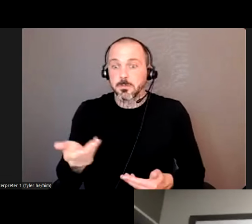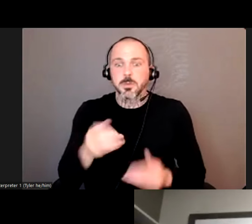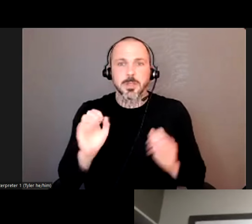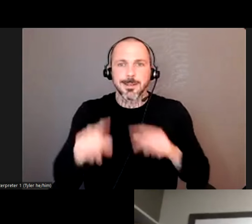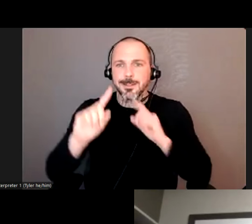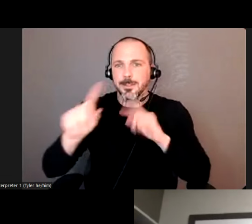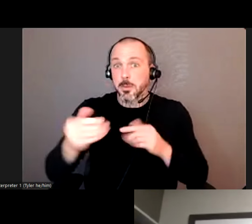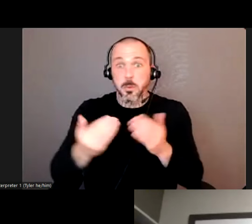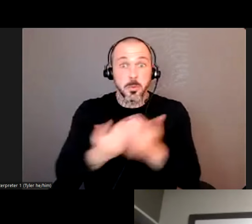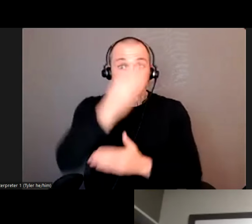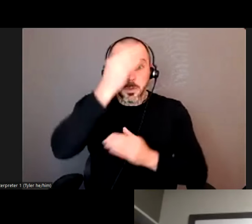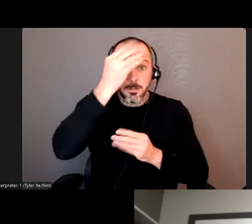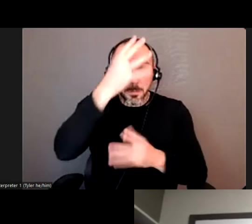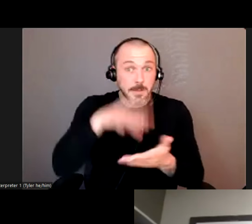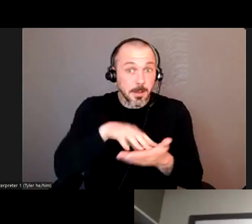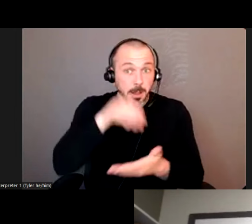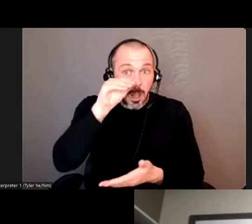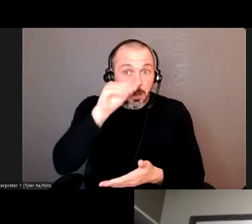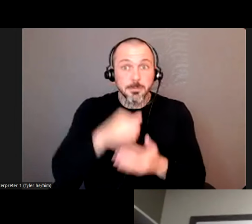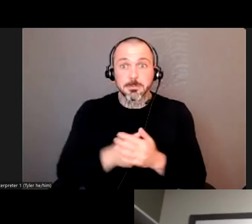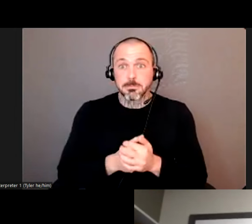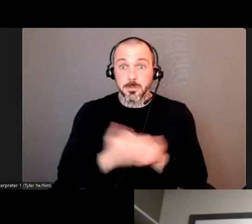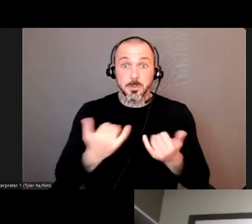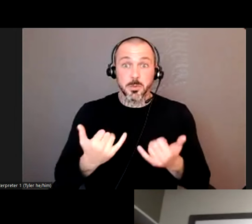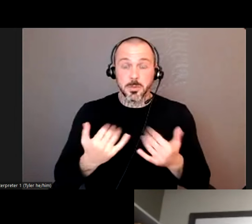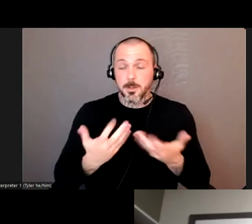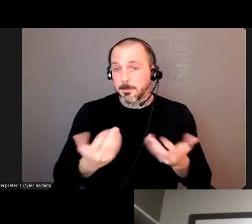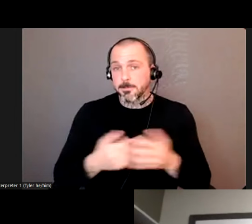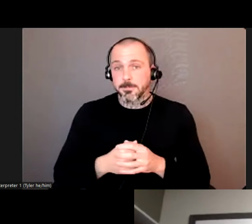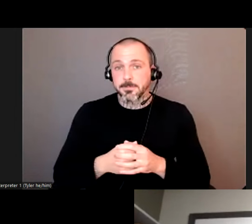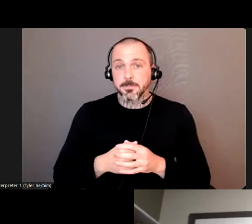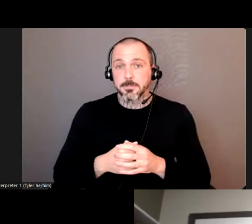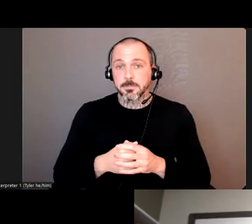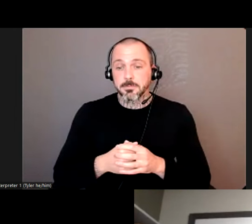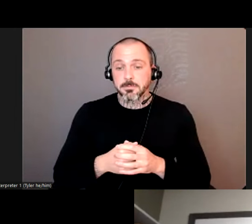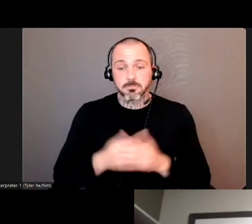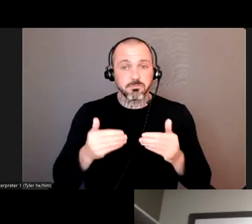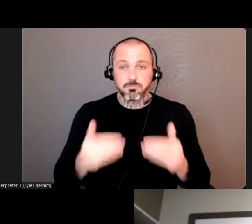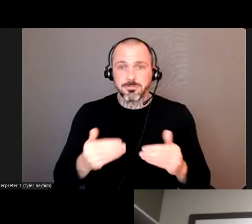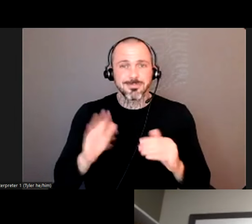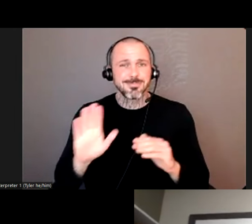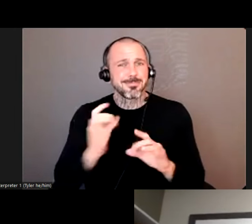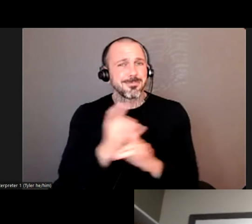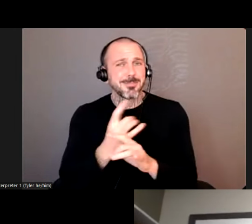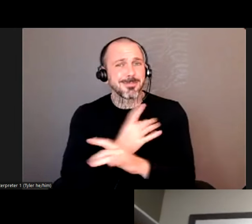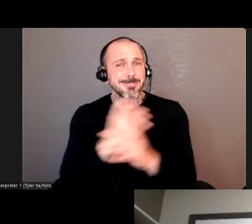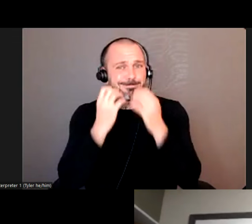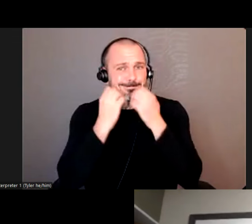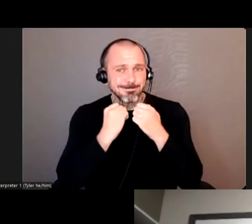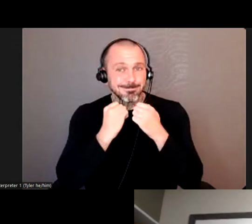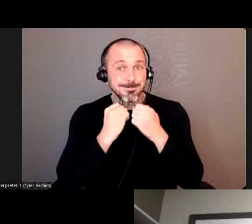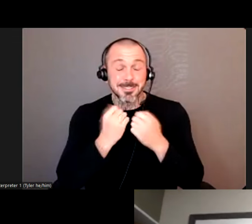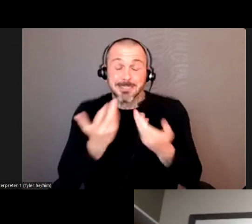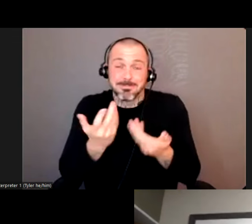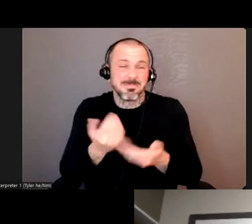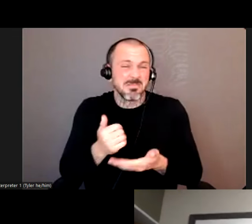today from our presentation. We do appreciate your feedback. As I said, it just kind of helps us gauge